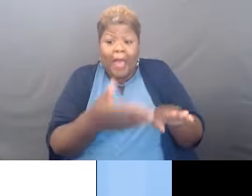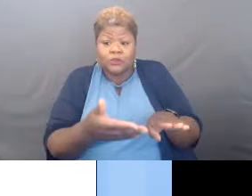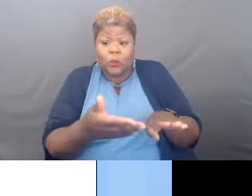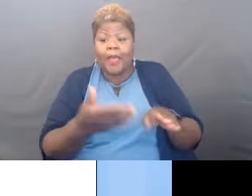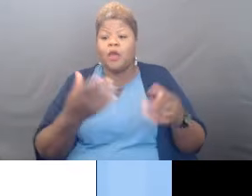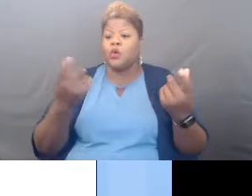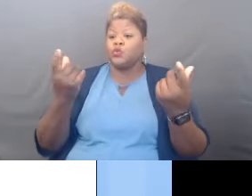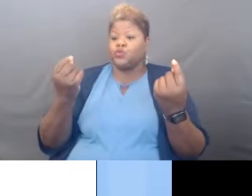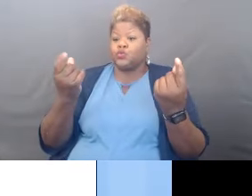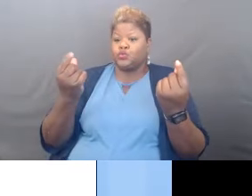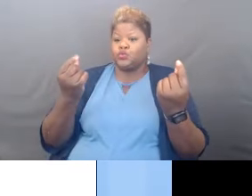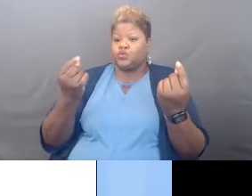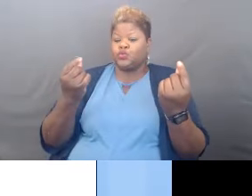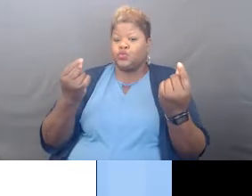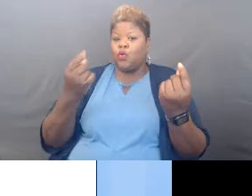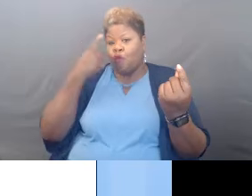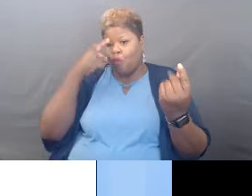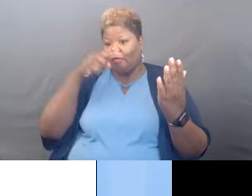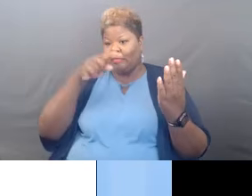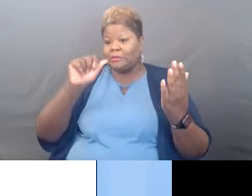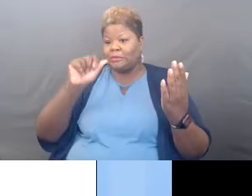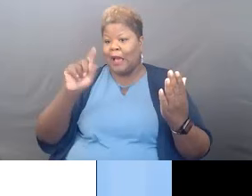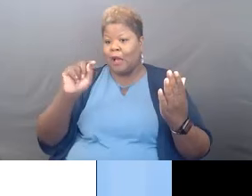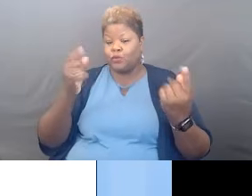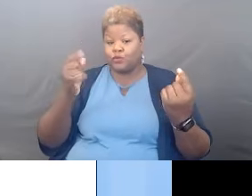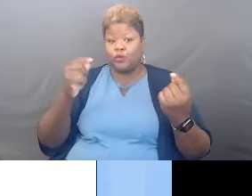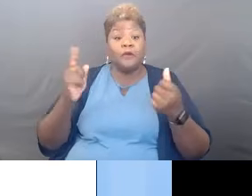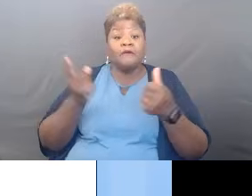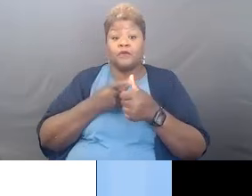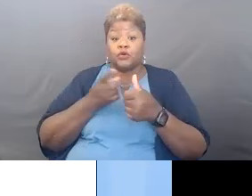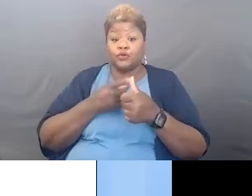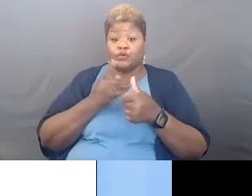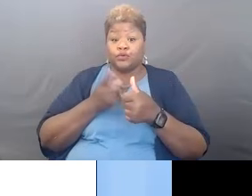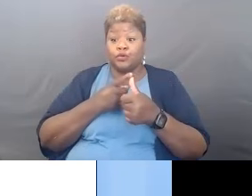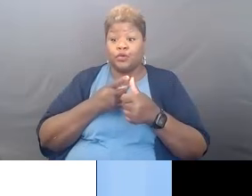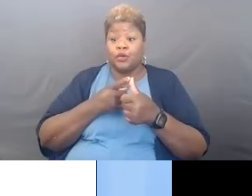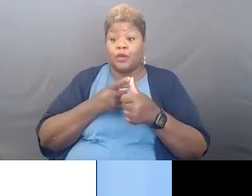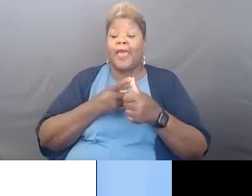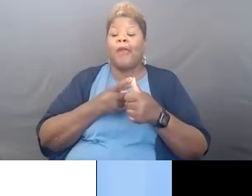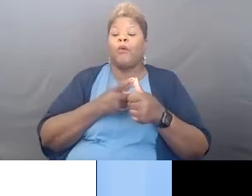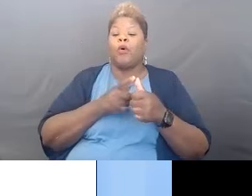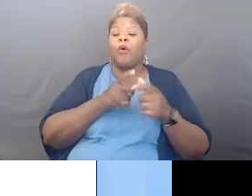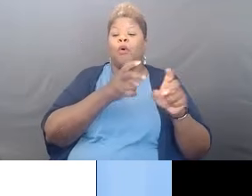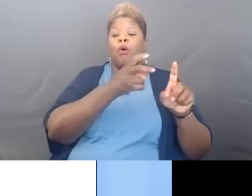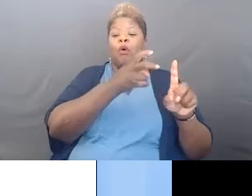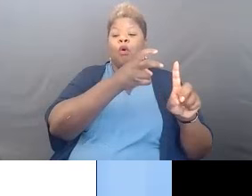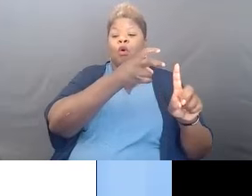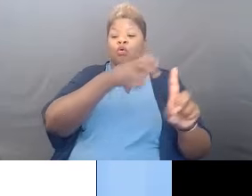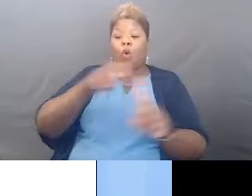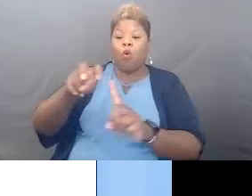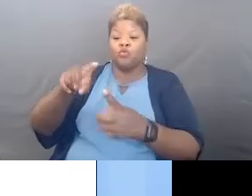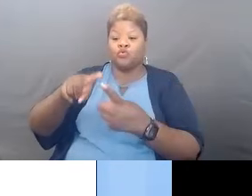you have to take into consideration. The number one is the account will pass to the account holder's